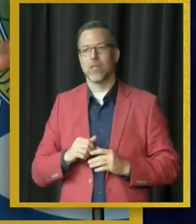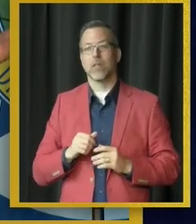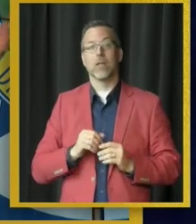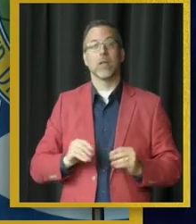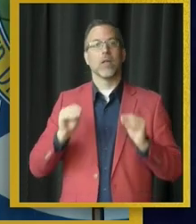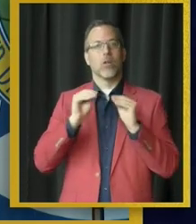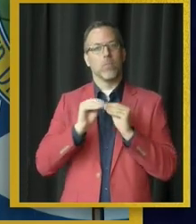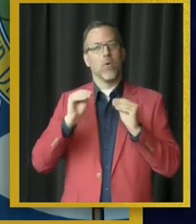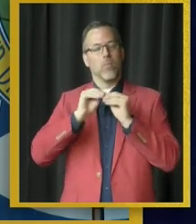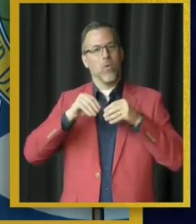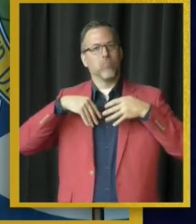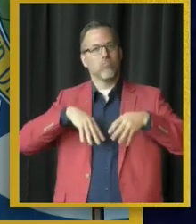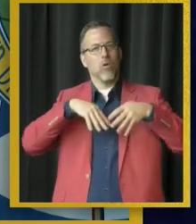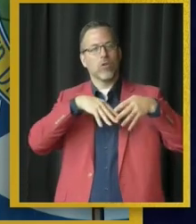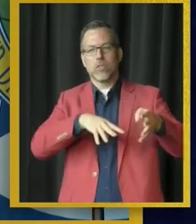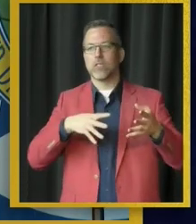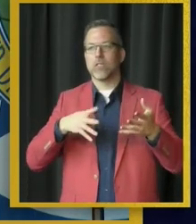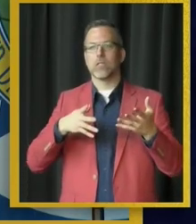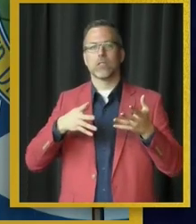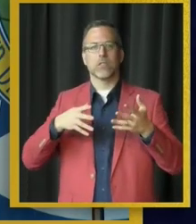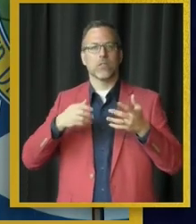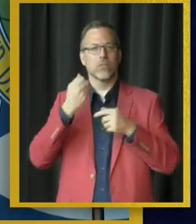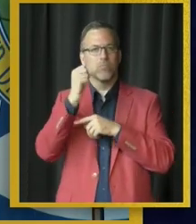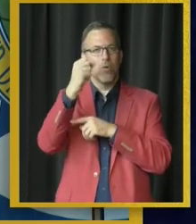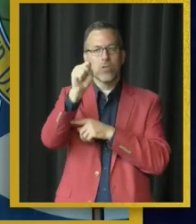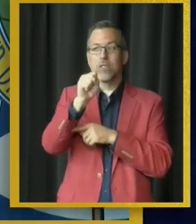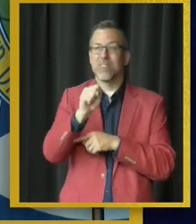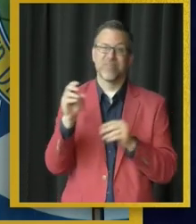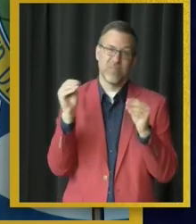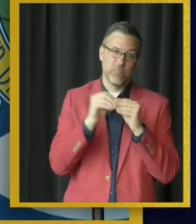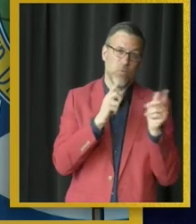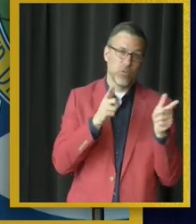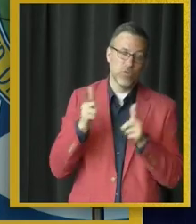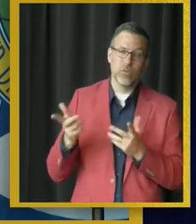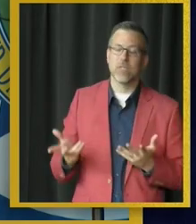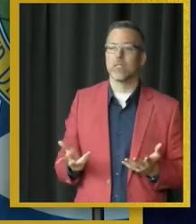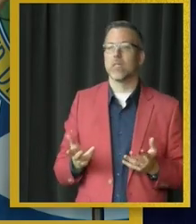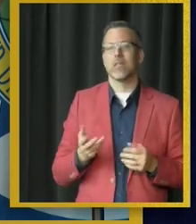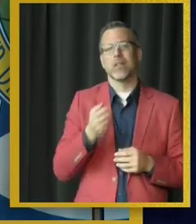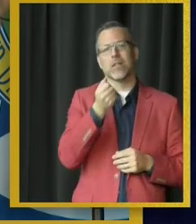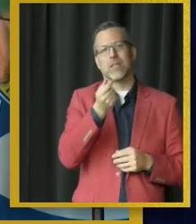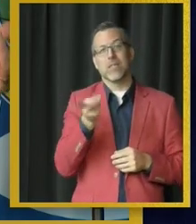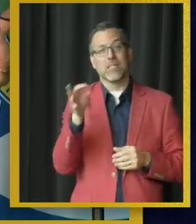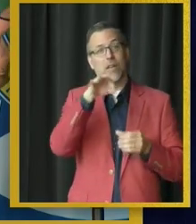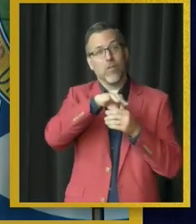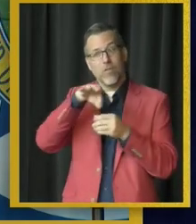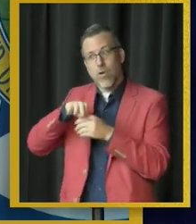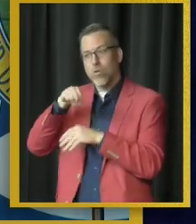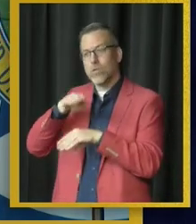more marches, unfortunately more shootings, several major votes on a